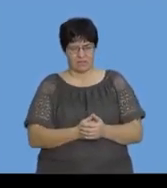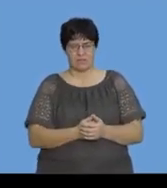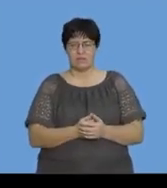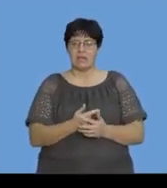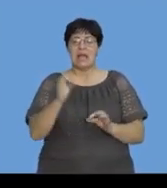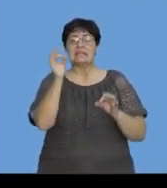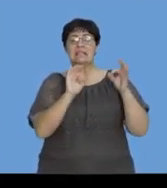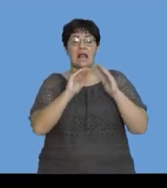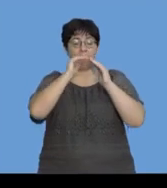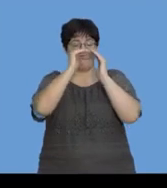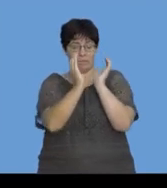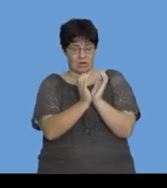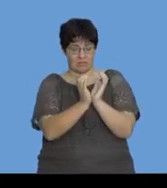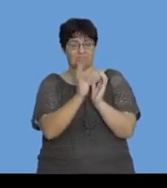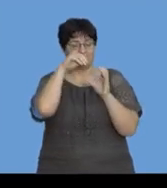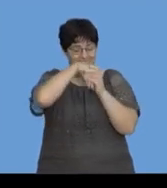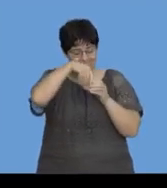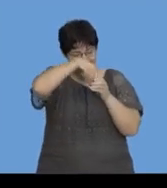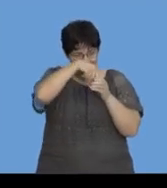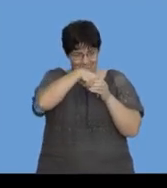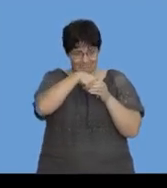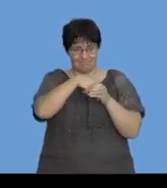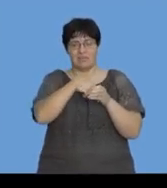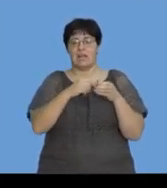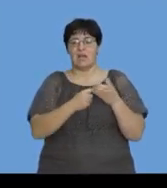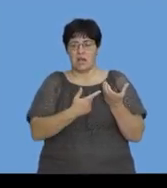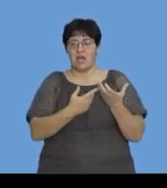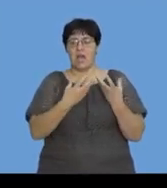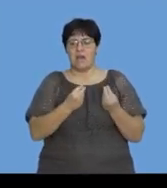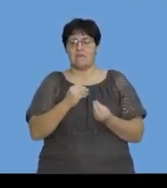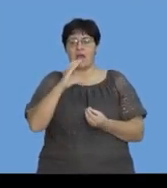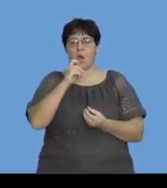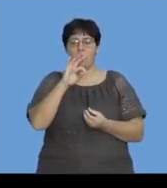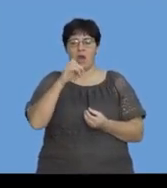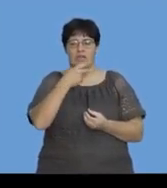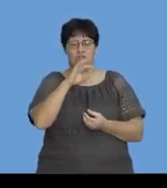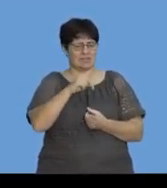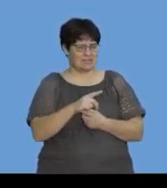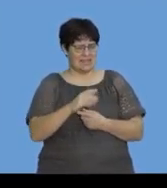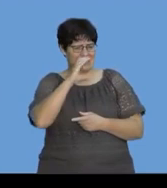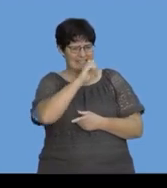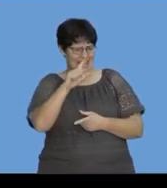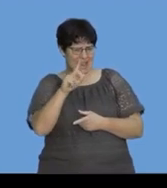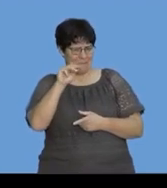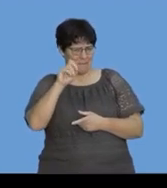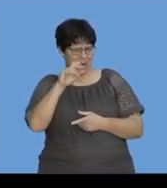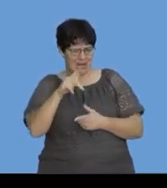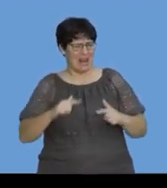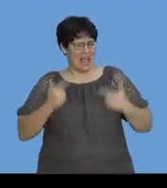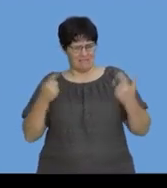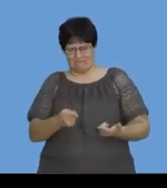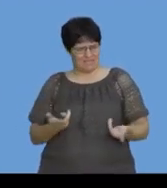A cell membrane enclosing a mass of carbohydrates can't be. Cell membrane is